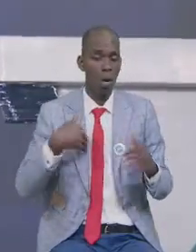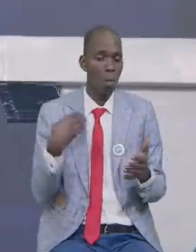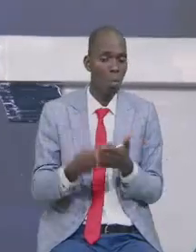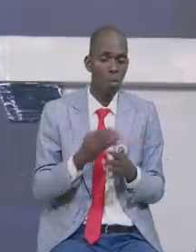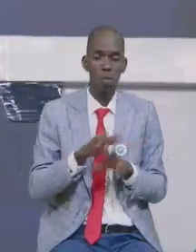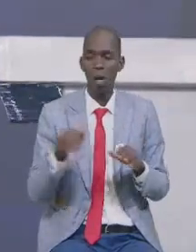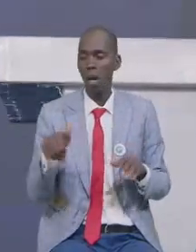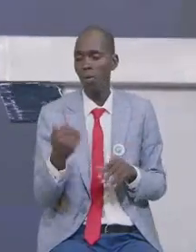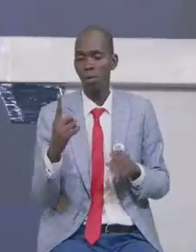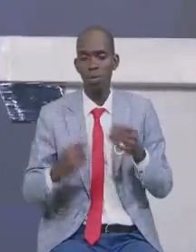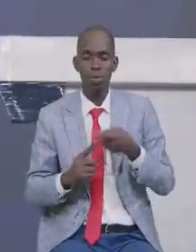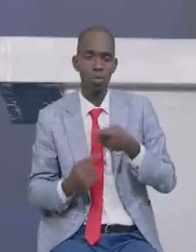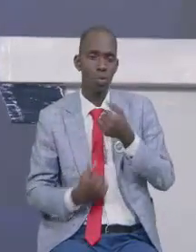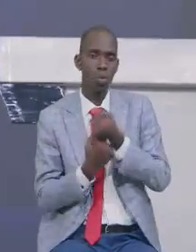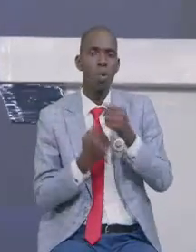he had the